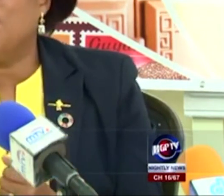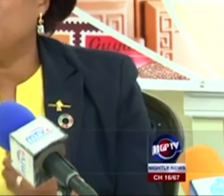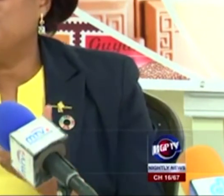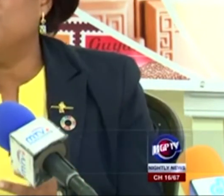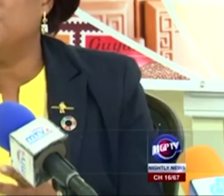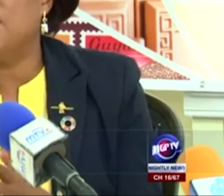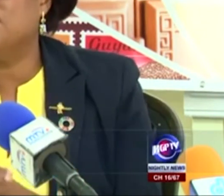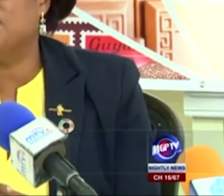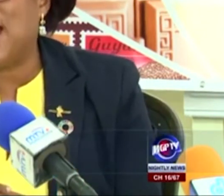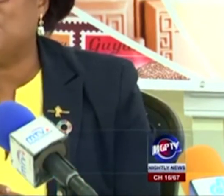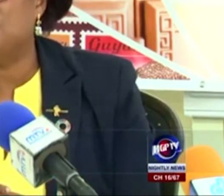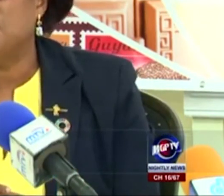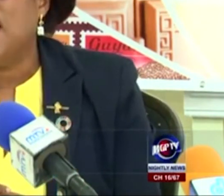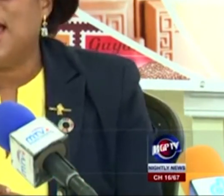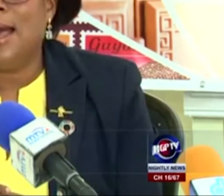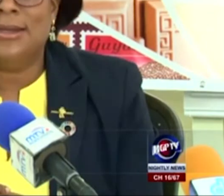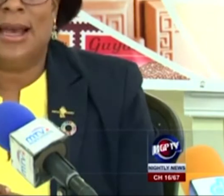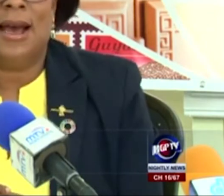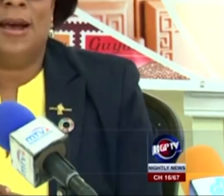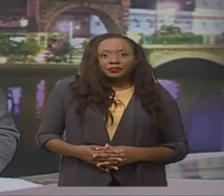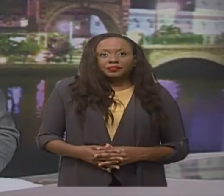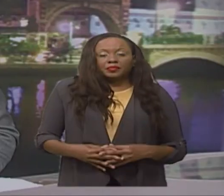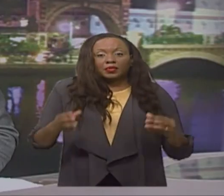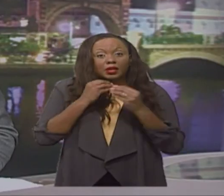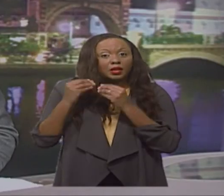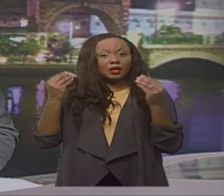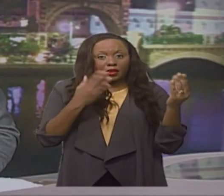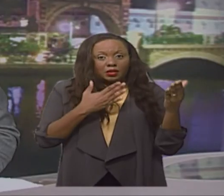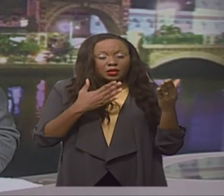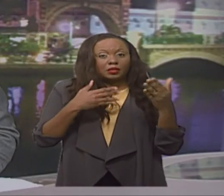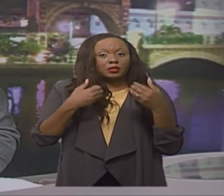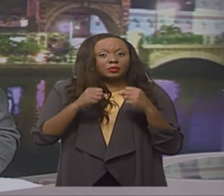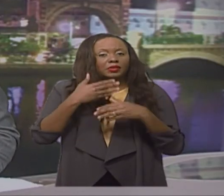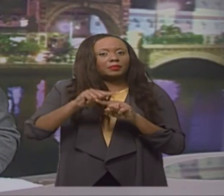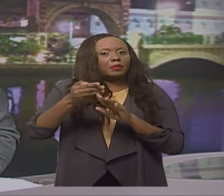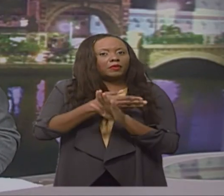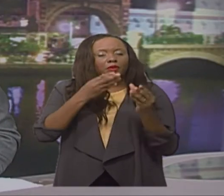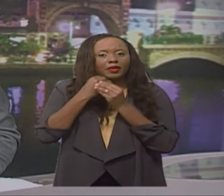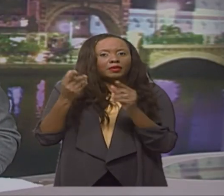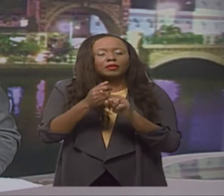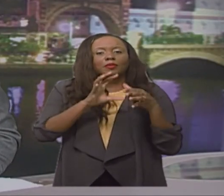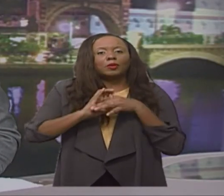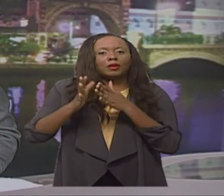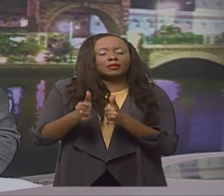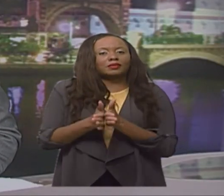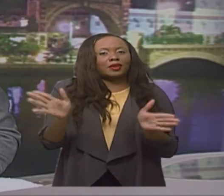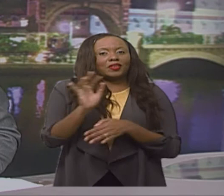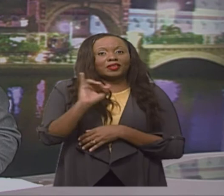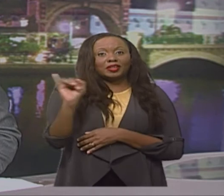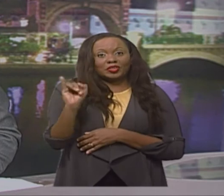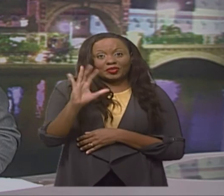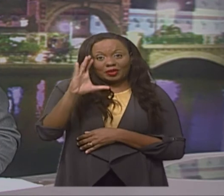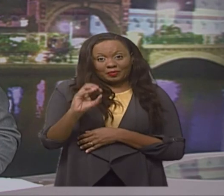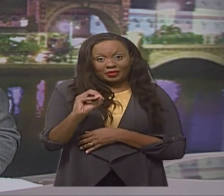walking around with huge amounts of cash. A glimpse into the world of sports is just ahead with Anne-Marie Burke, but first, here's a tip from